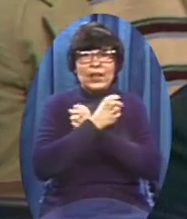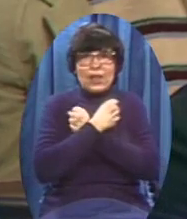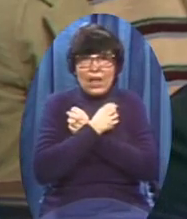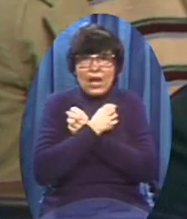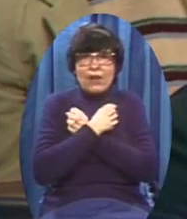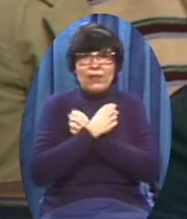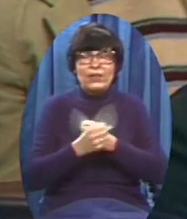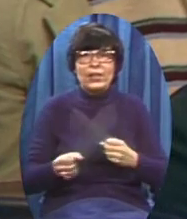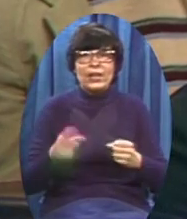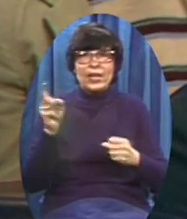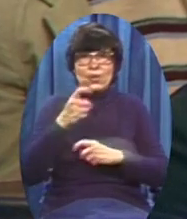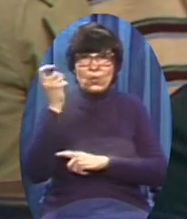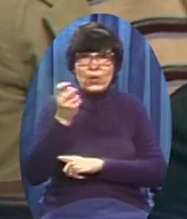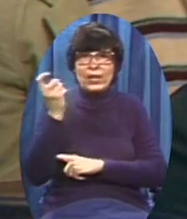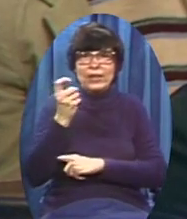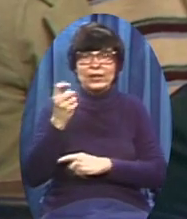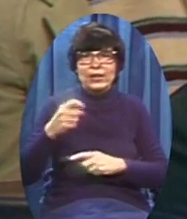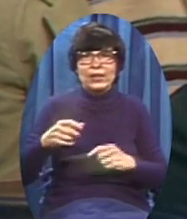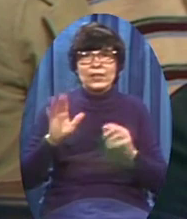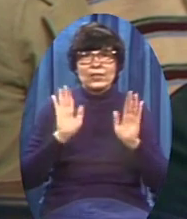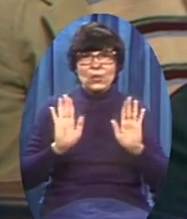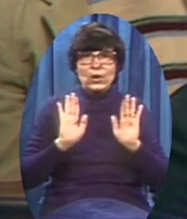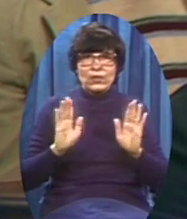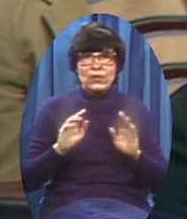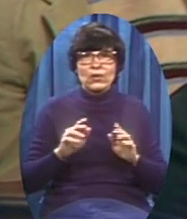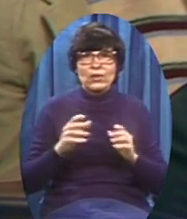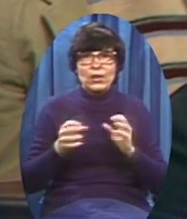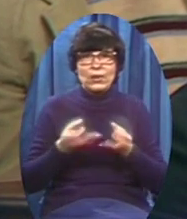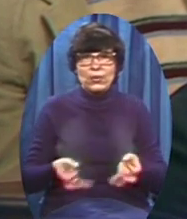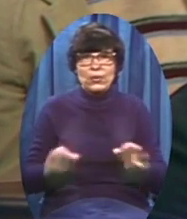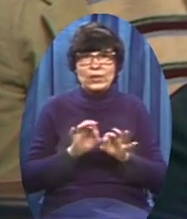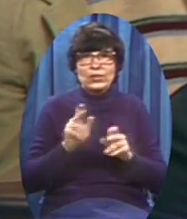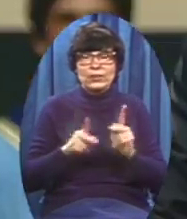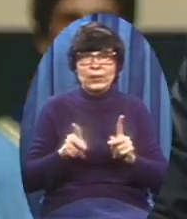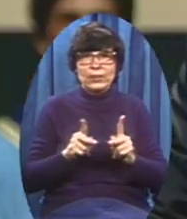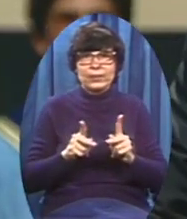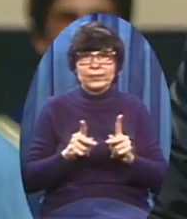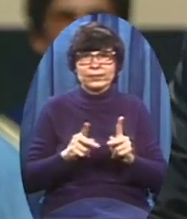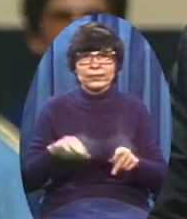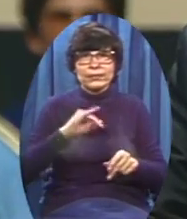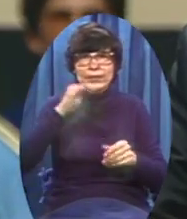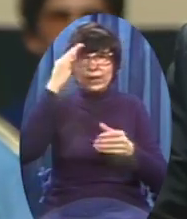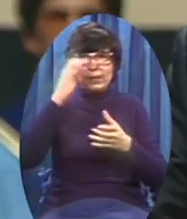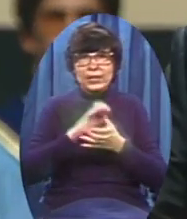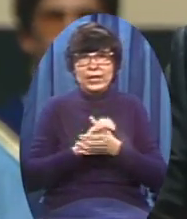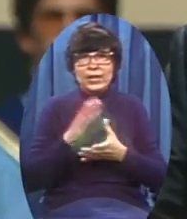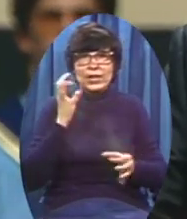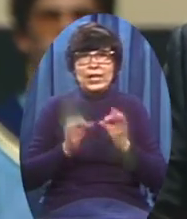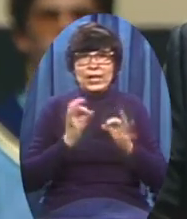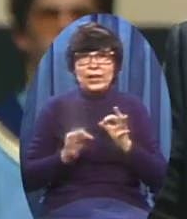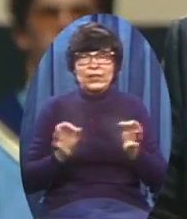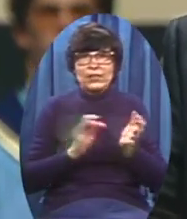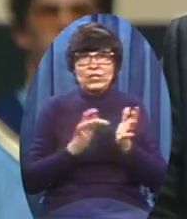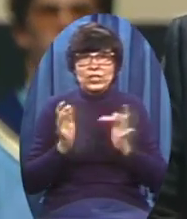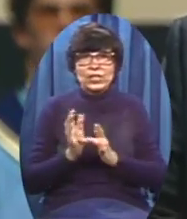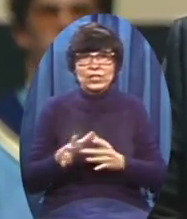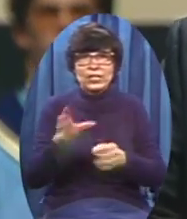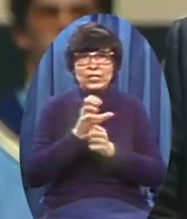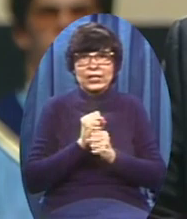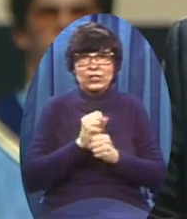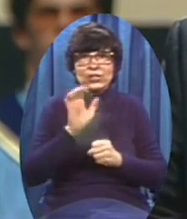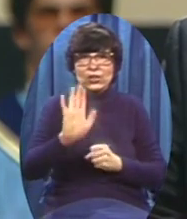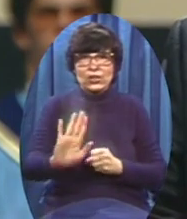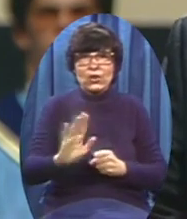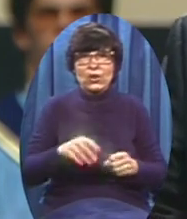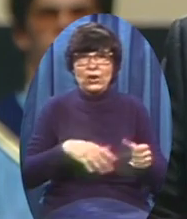have always believed that if the Lord Jesus Christ ever gets into your heart and gets a hold of you like he ought to get a hold of you, you'll think